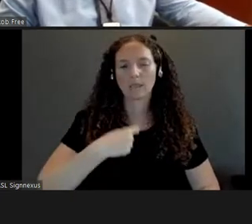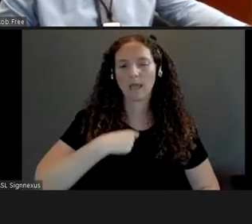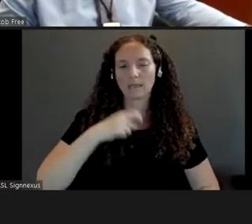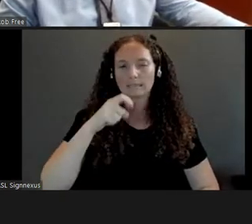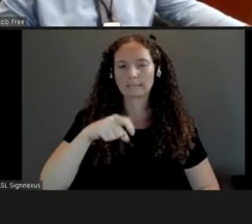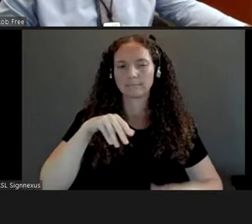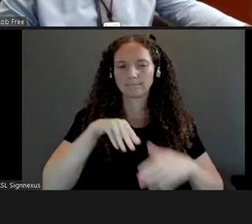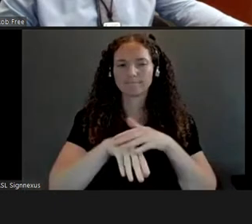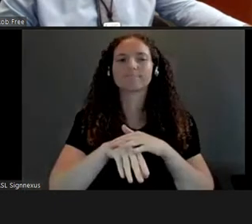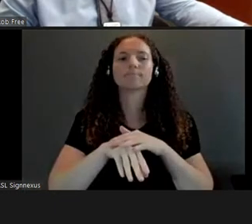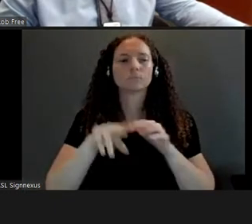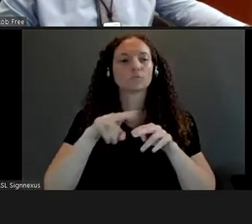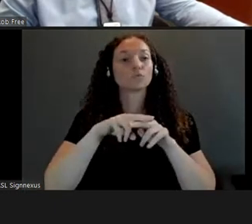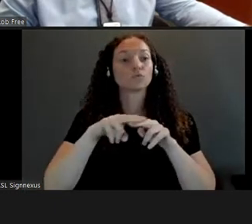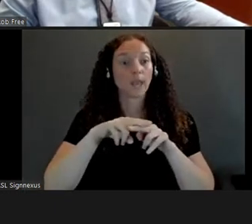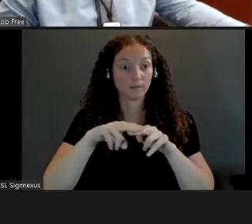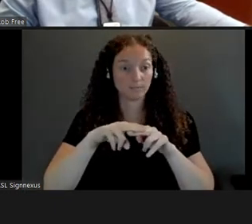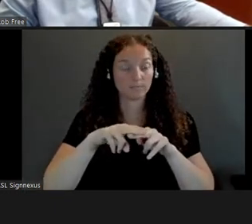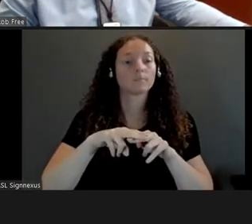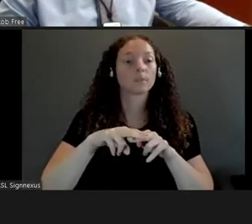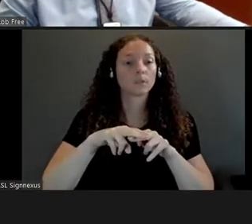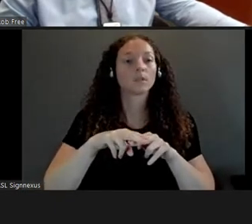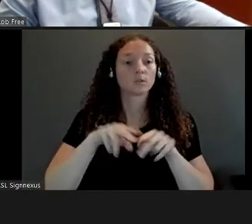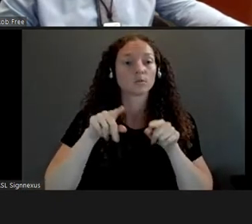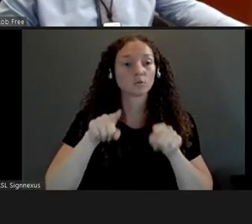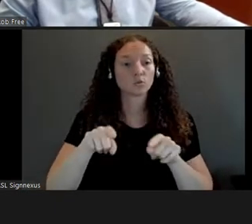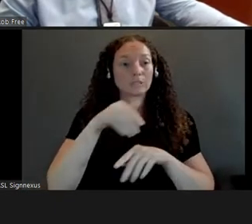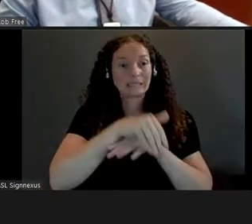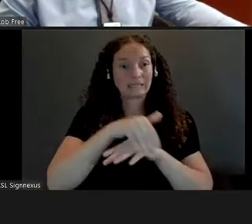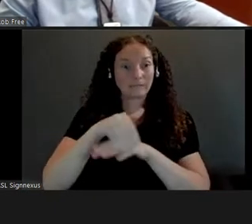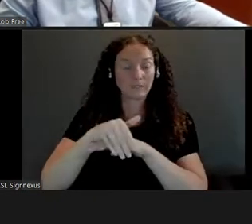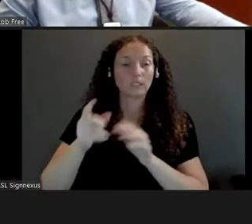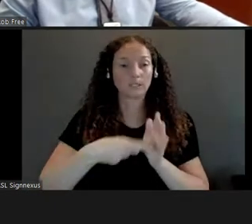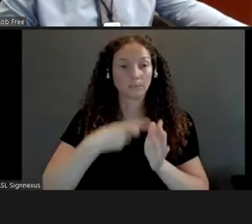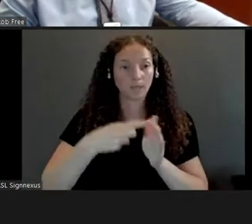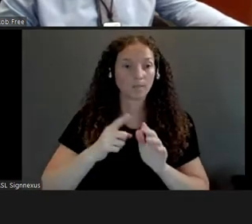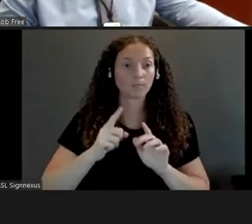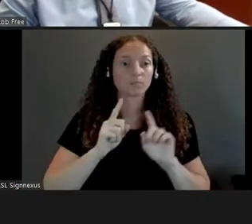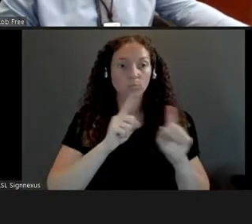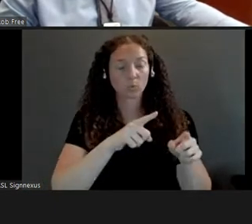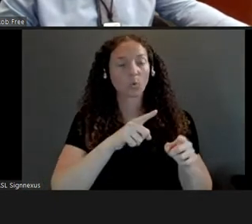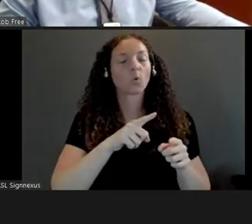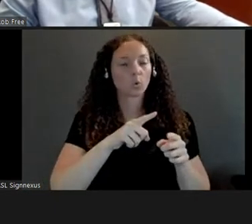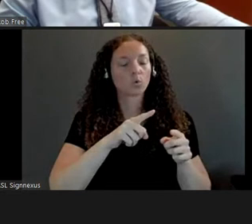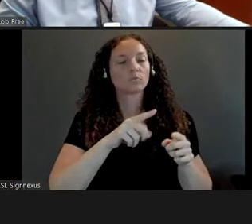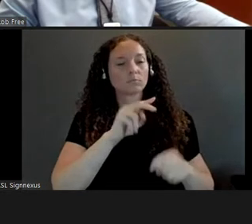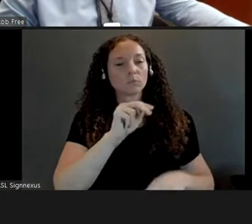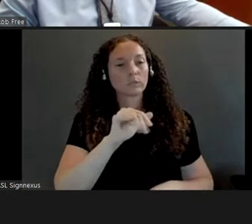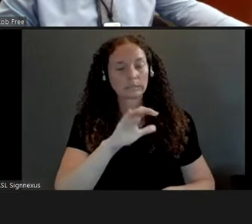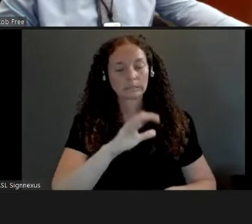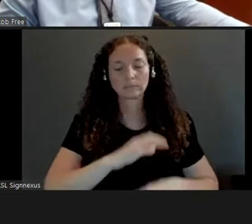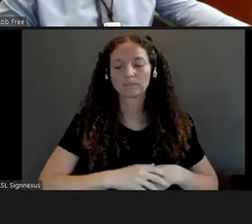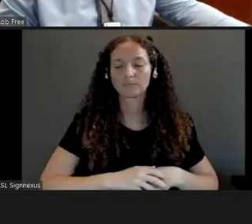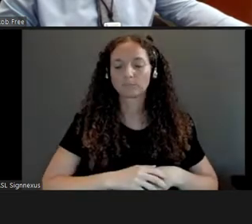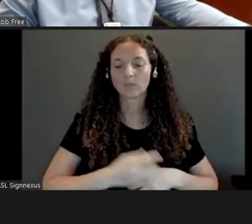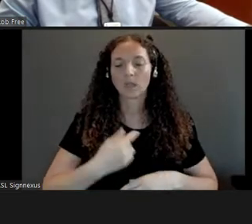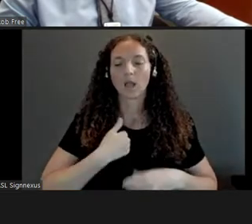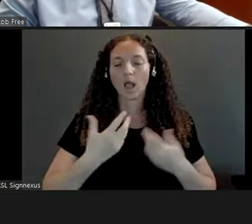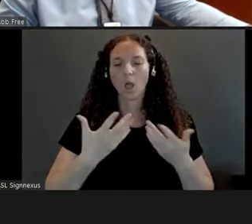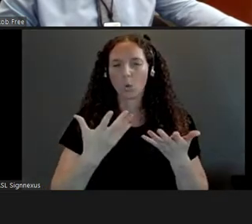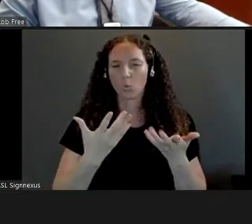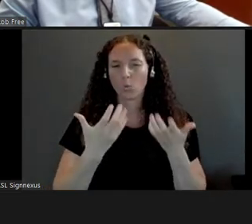go to the city in the evenings sometimes, and I wanted to address the proposed removal of